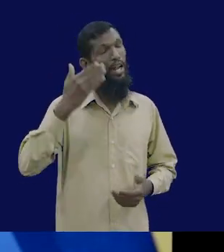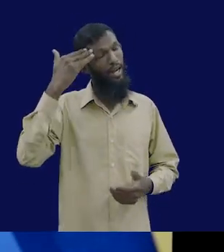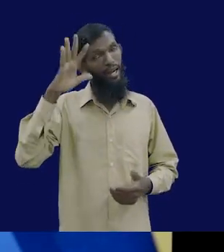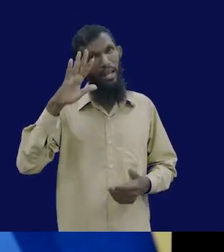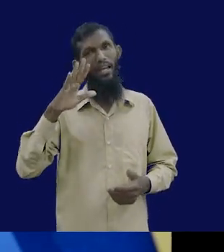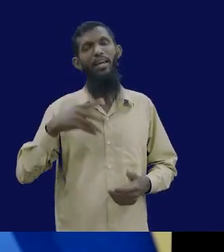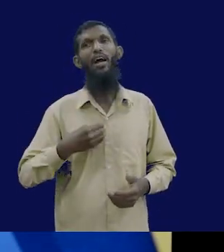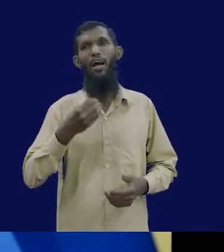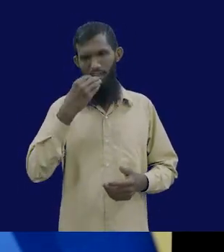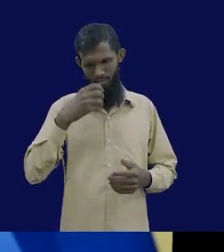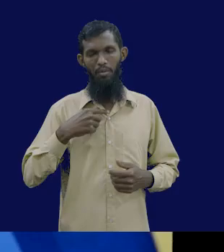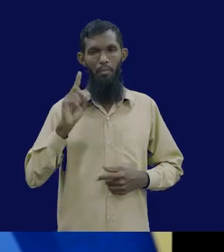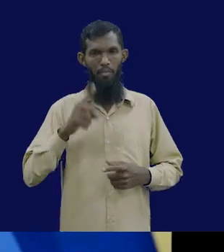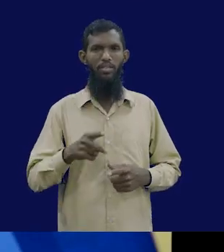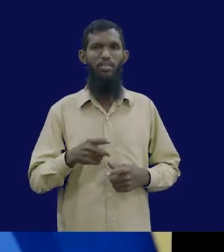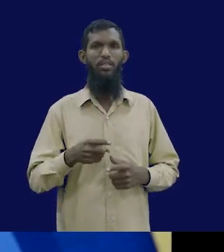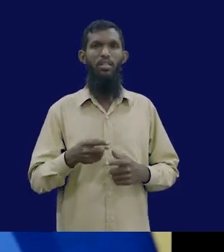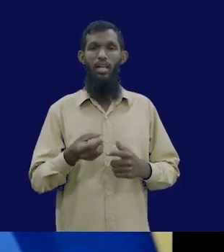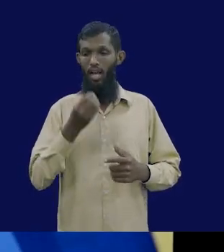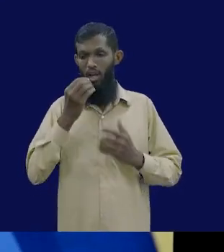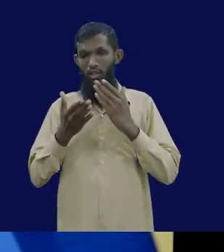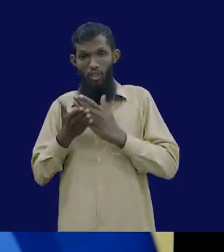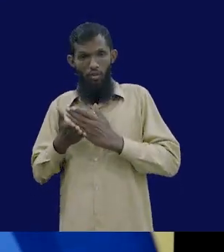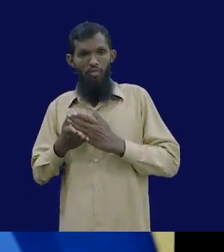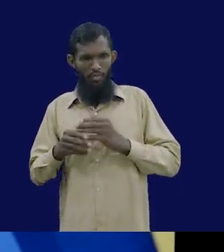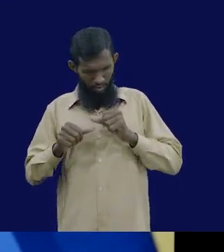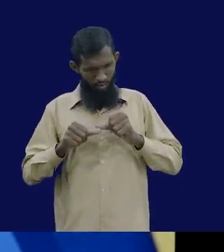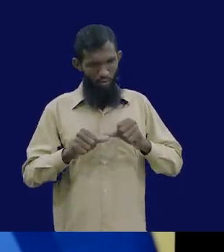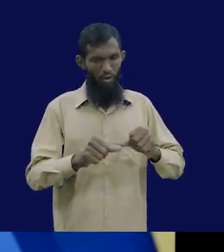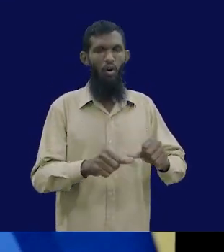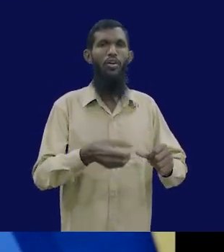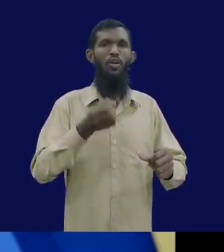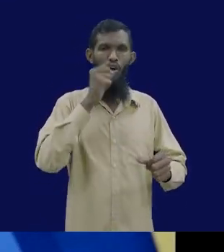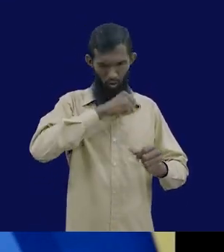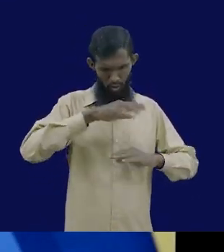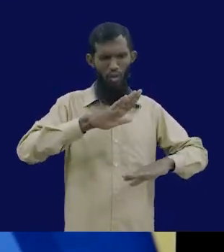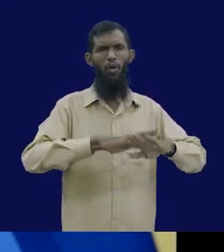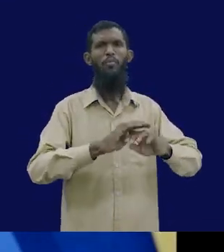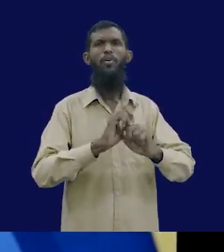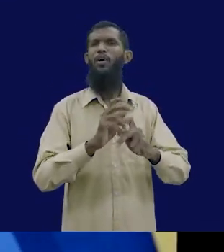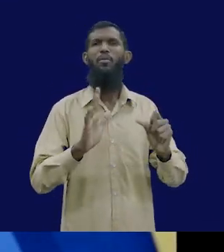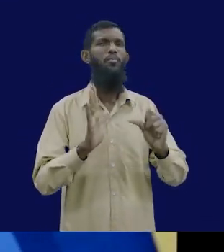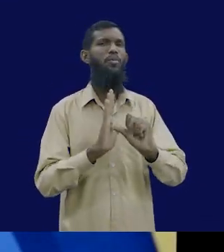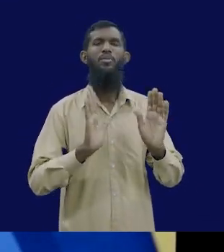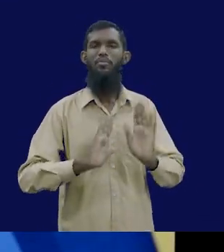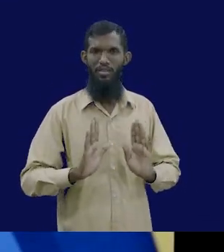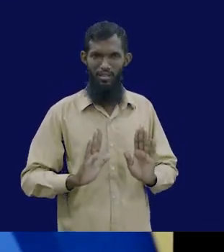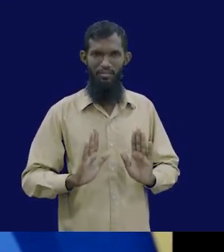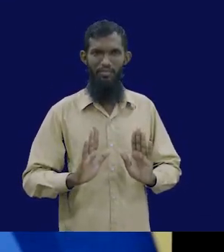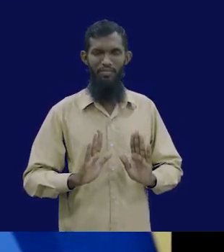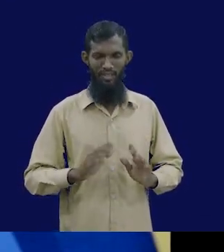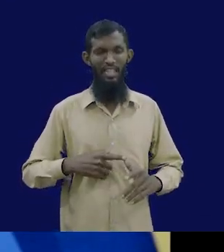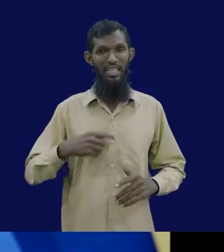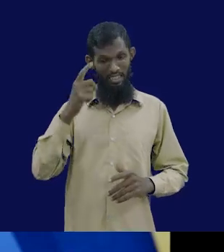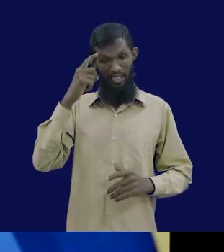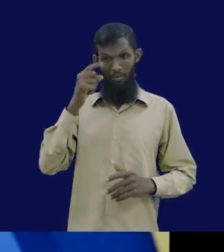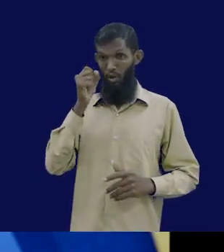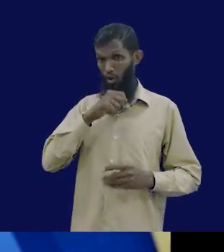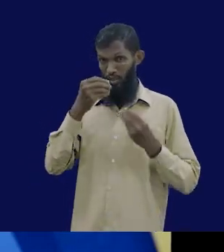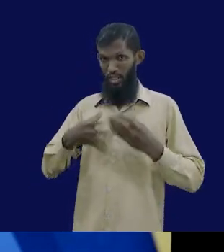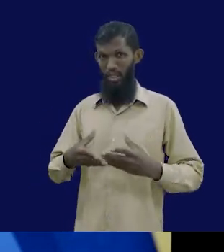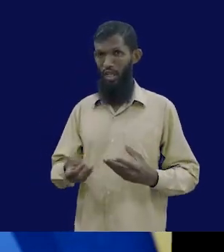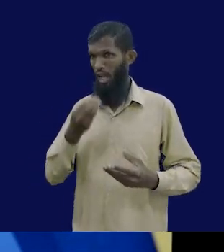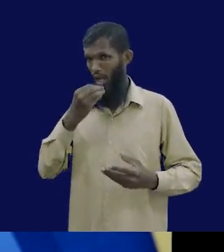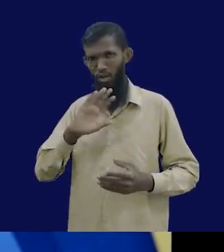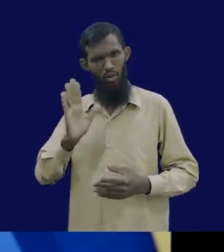then he should continue to observe his fasting until sunset, meaning he should not consider that his